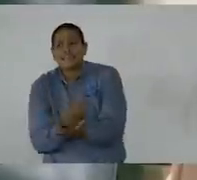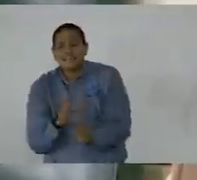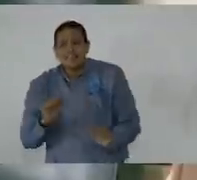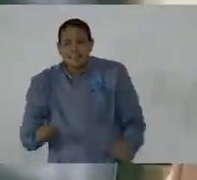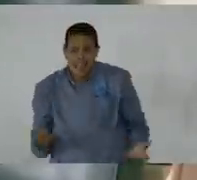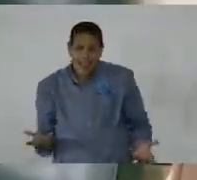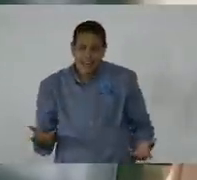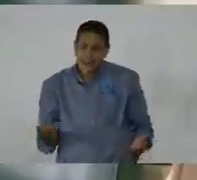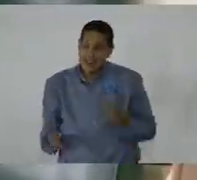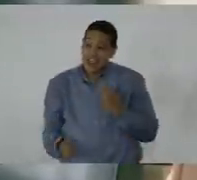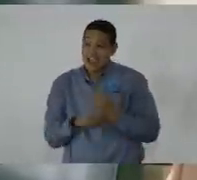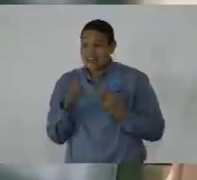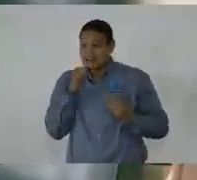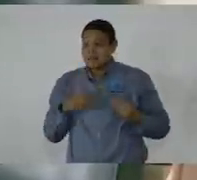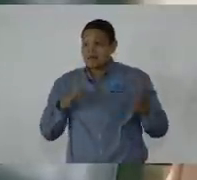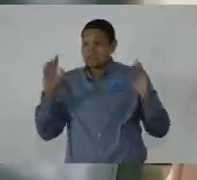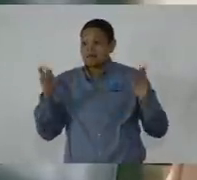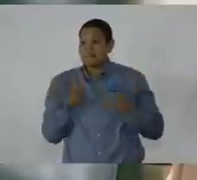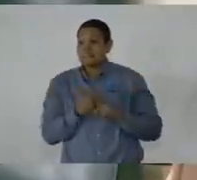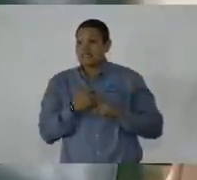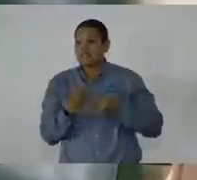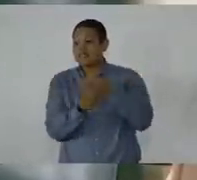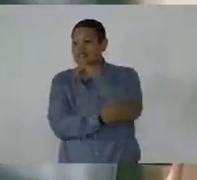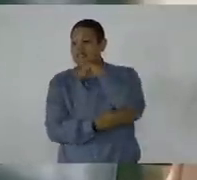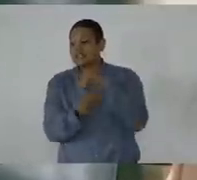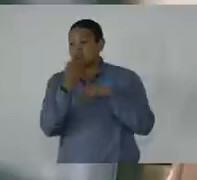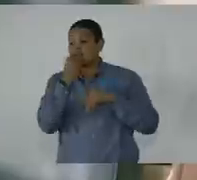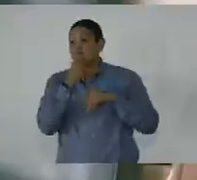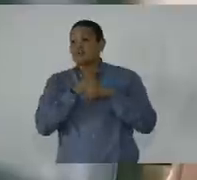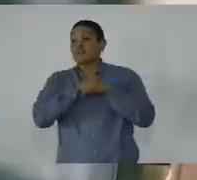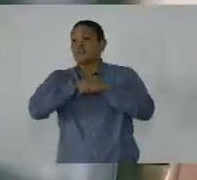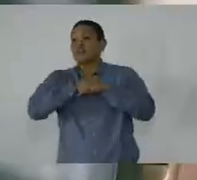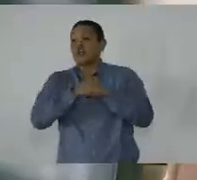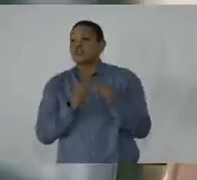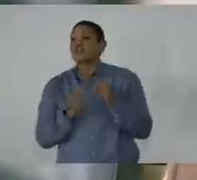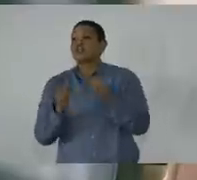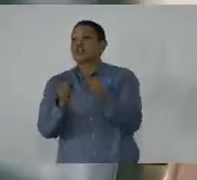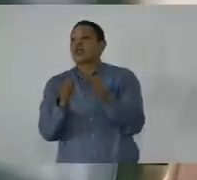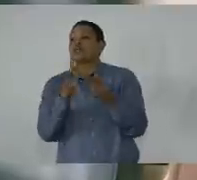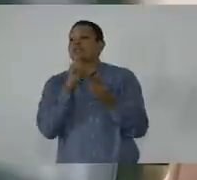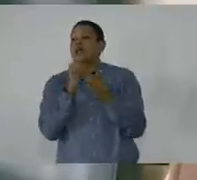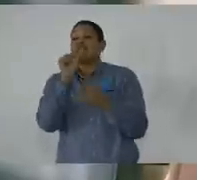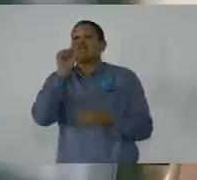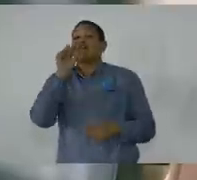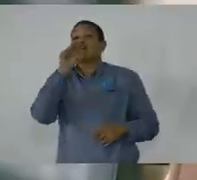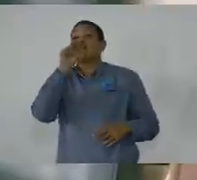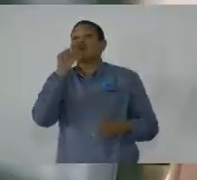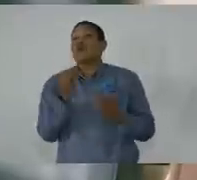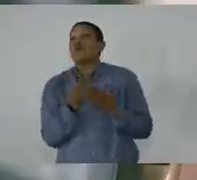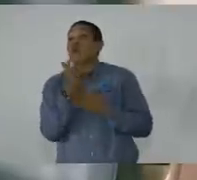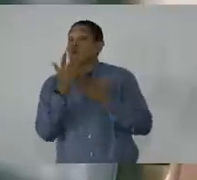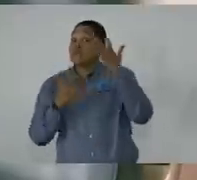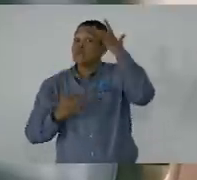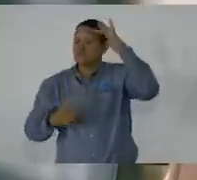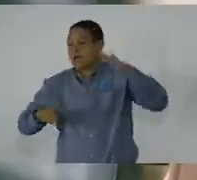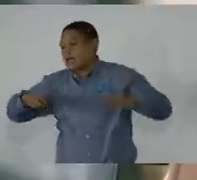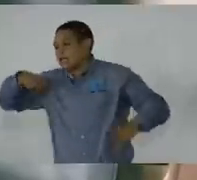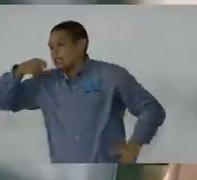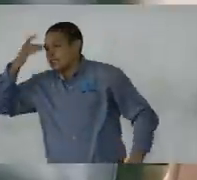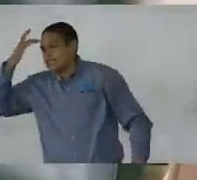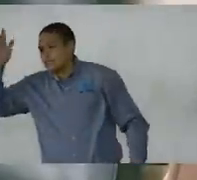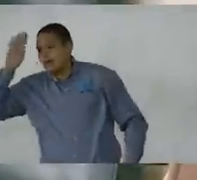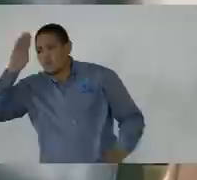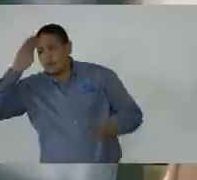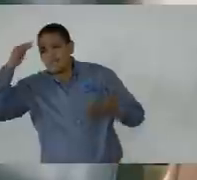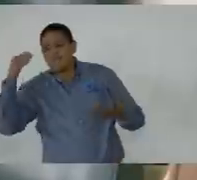Madam Speaker, the National Food Security Strategy then of Grow Smart and Eat Smart will be